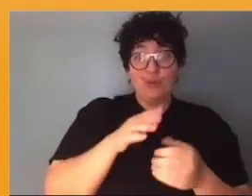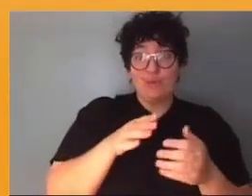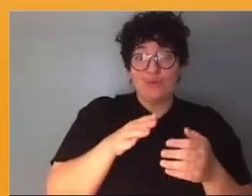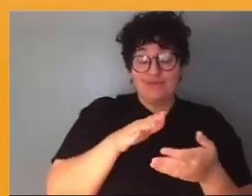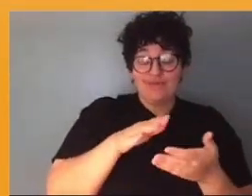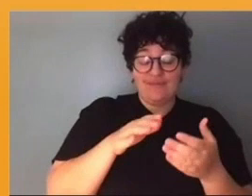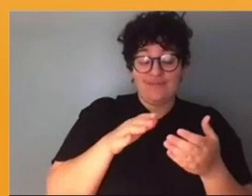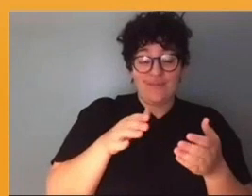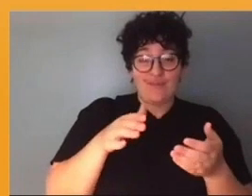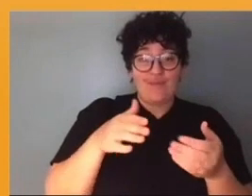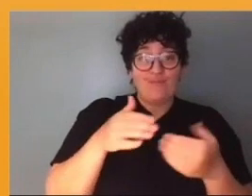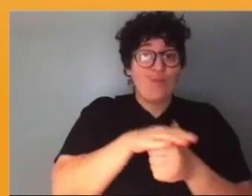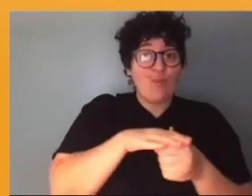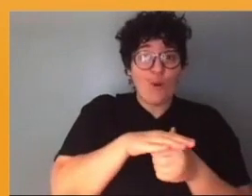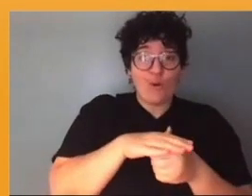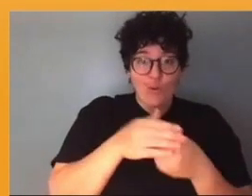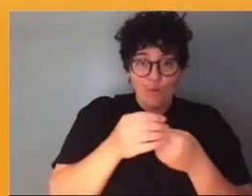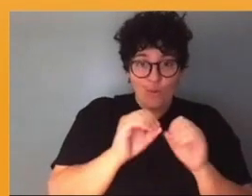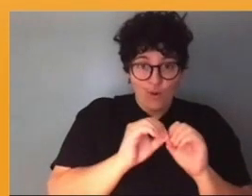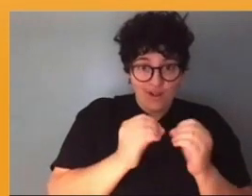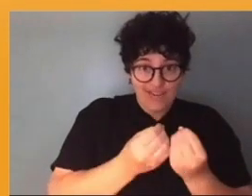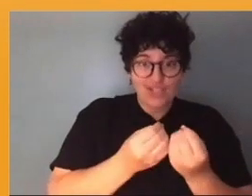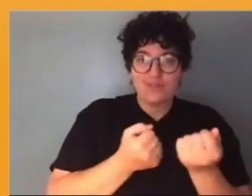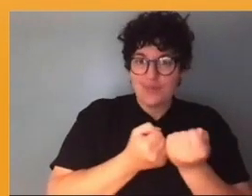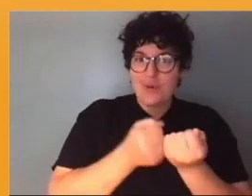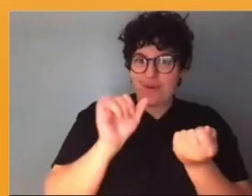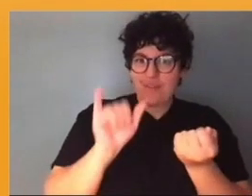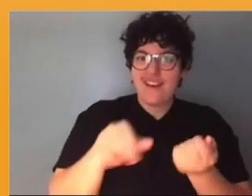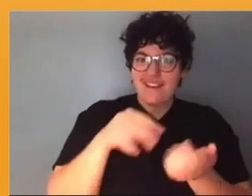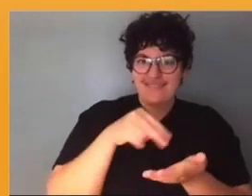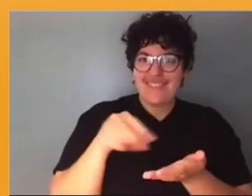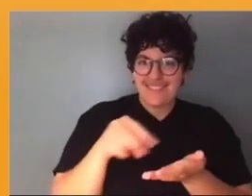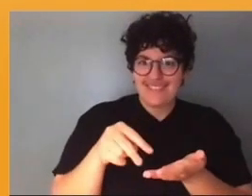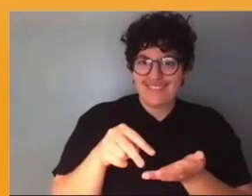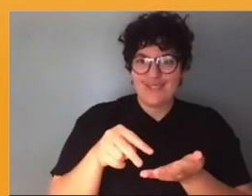would you like to say more about yourself by way of introduction today?